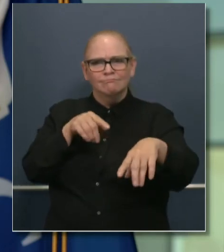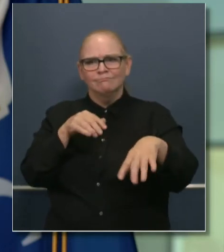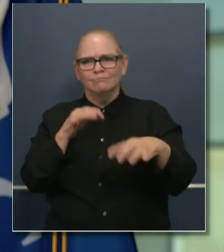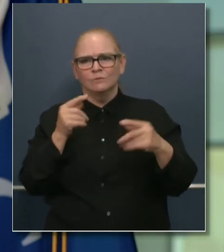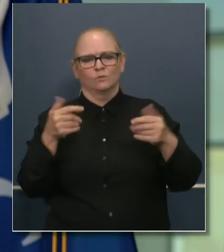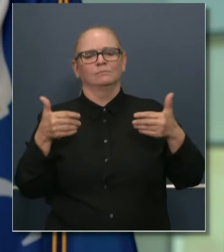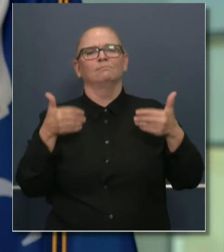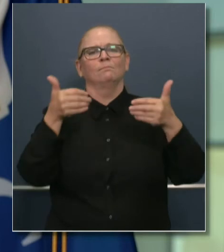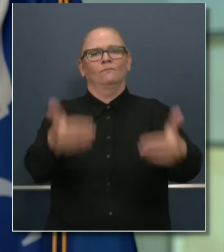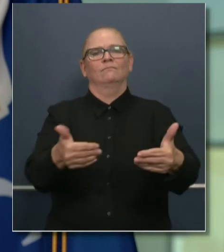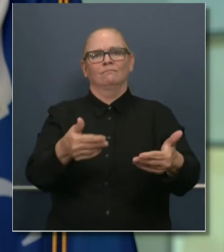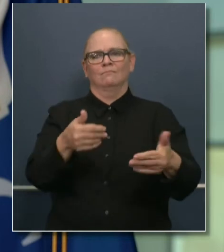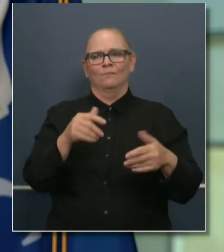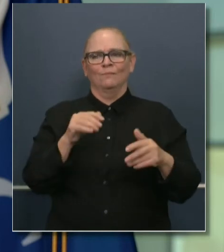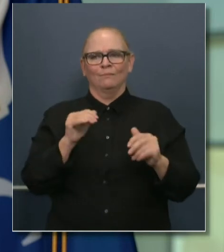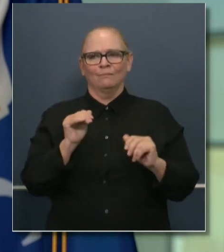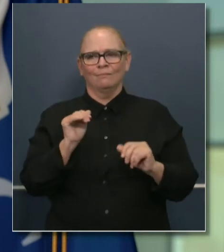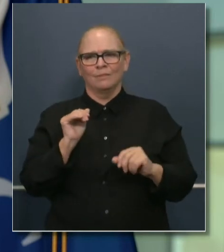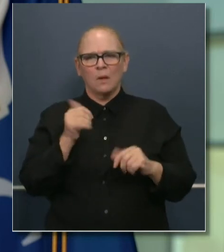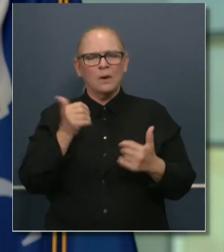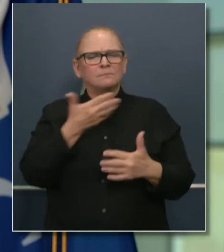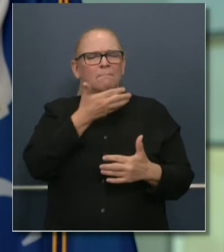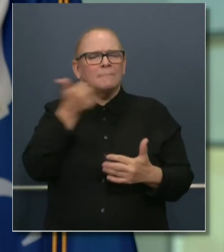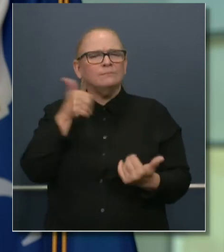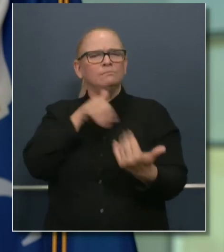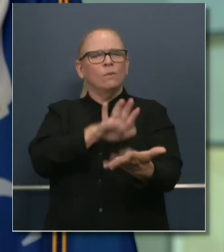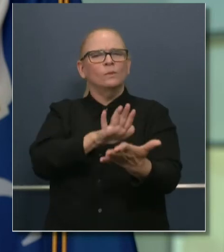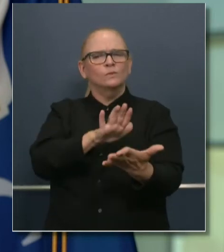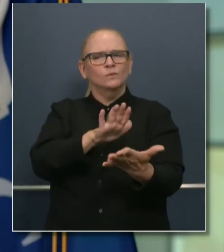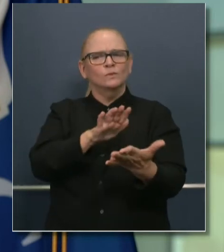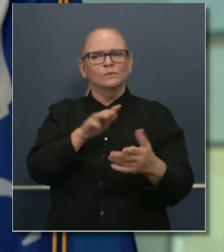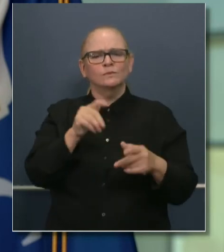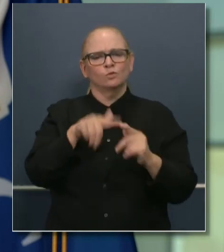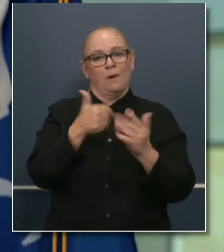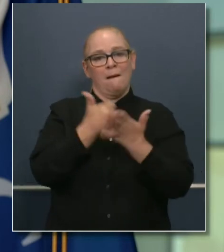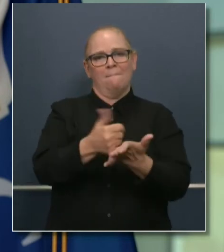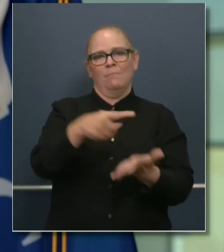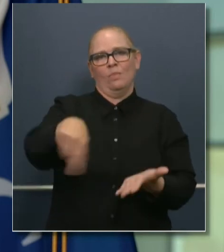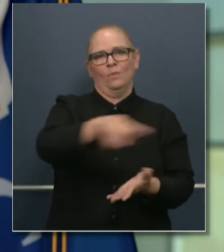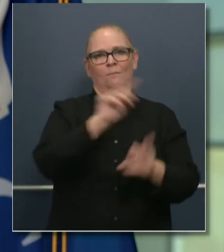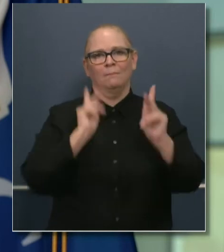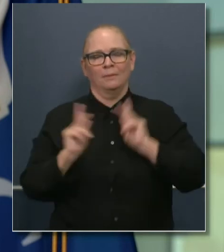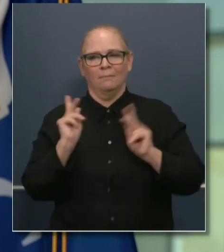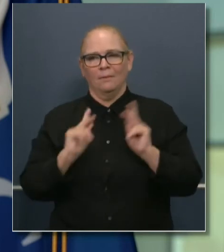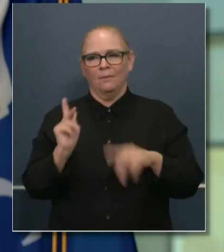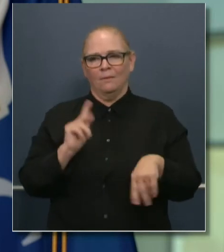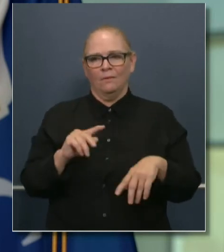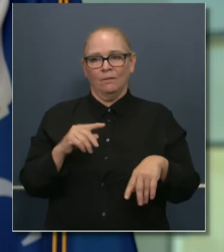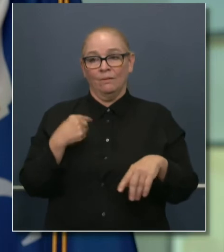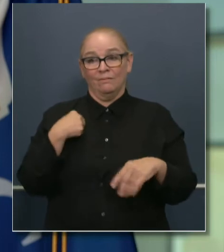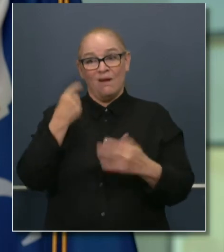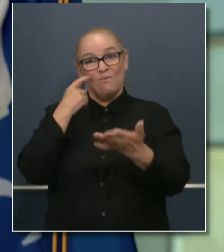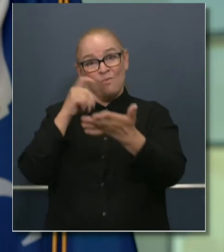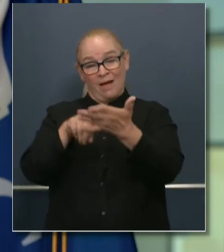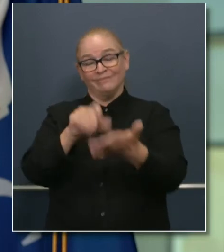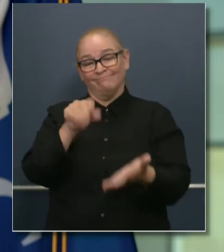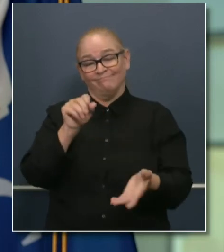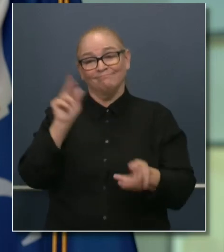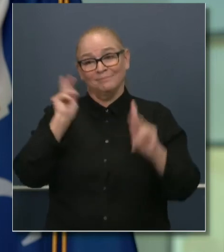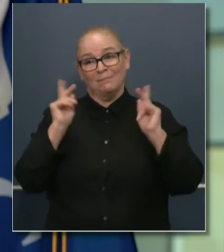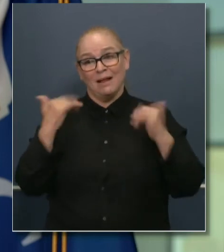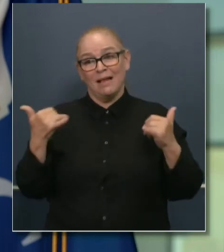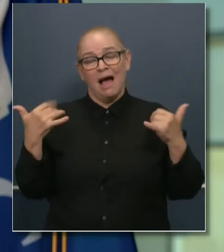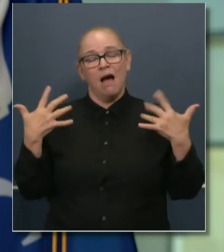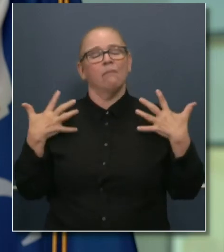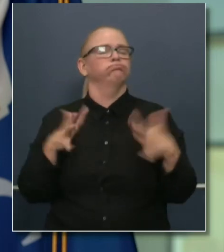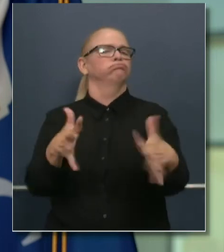kind of acuity and focus and determination that's required of the moment. We deeply recognize people's anxiety. We